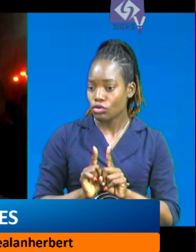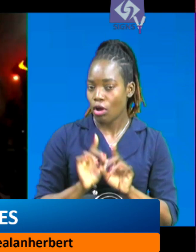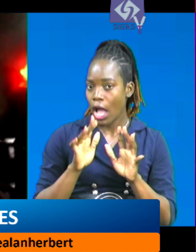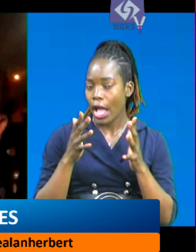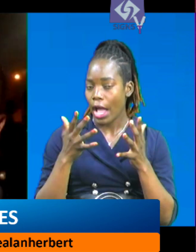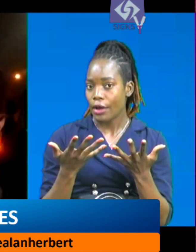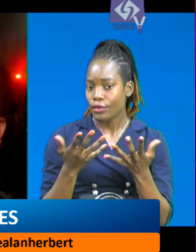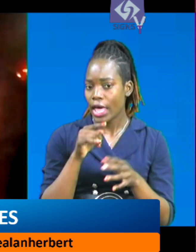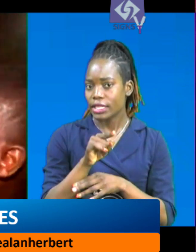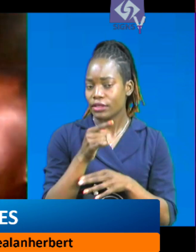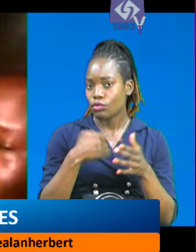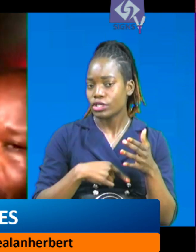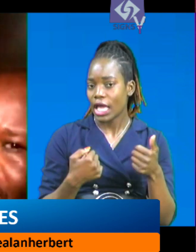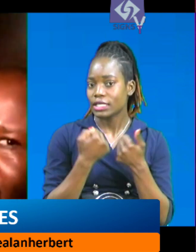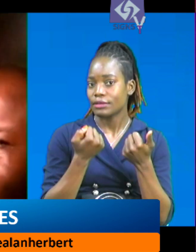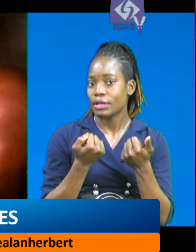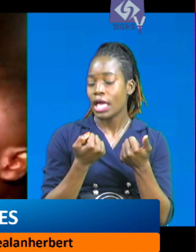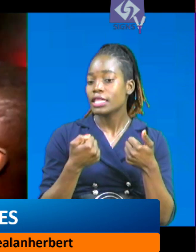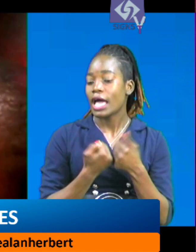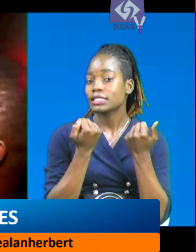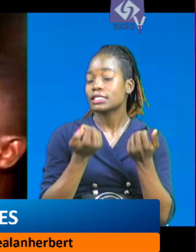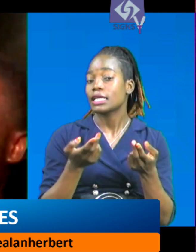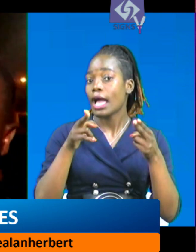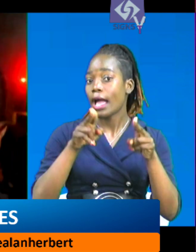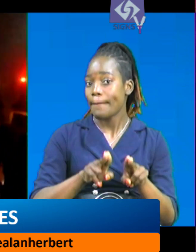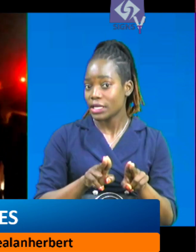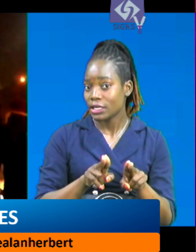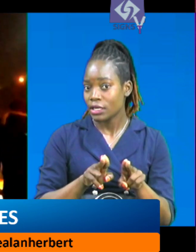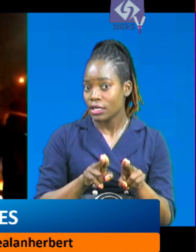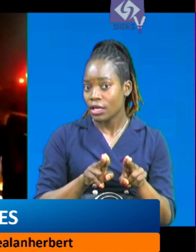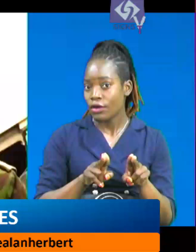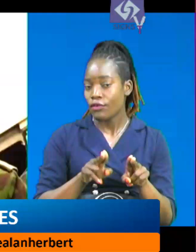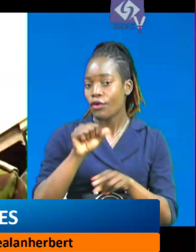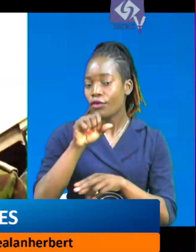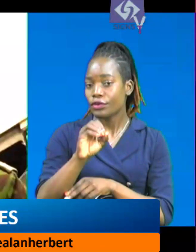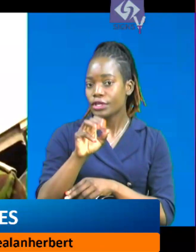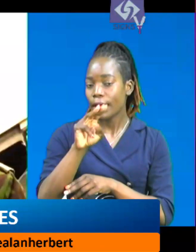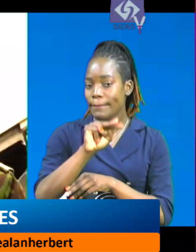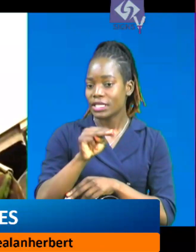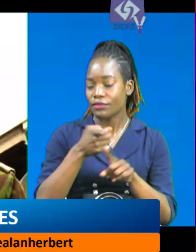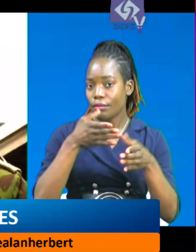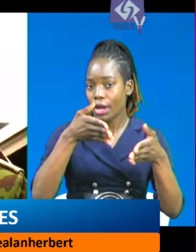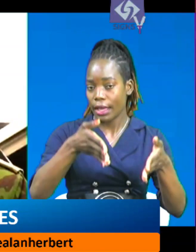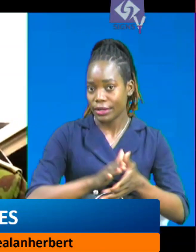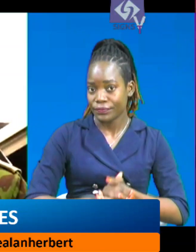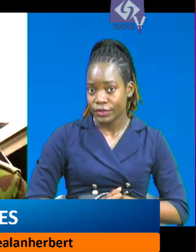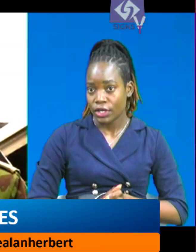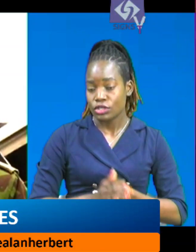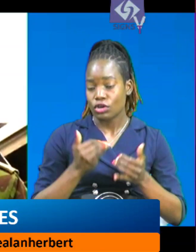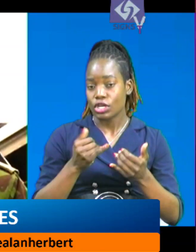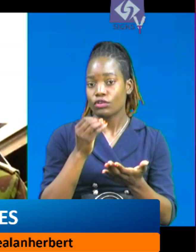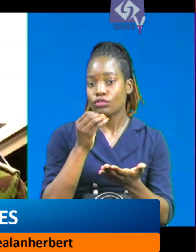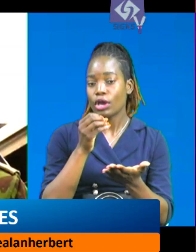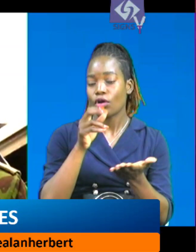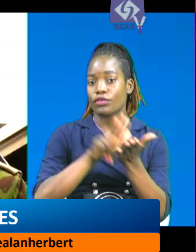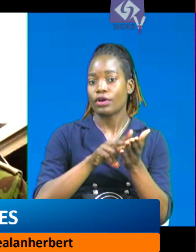how this is not where the accident took place. The accident actually took place close to almost 50 meters from here. So far tumeweza kudhibitisha